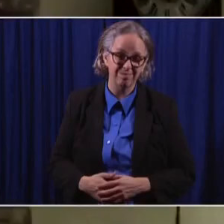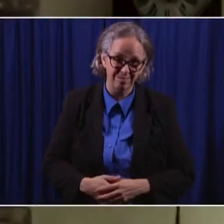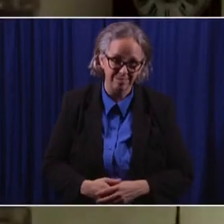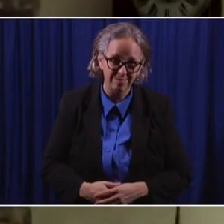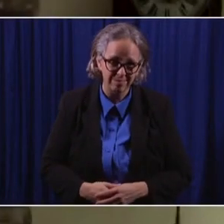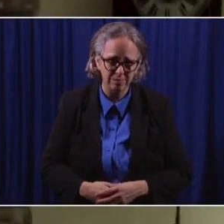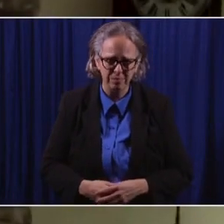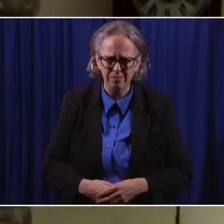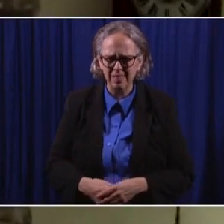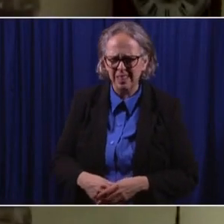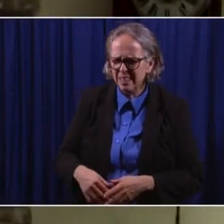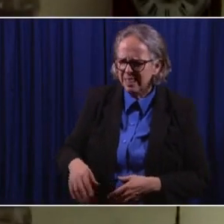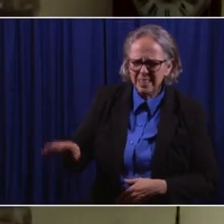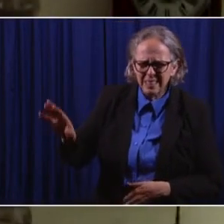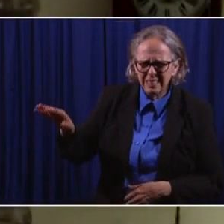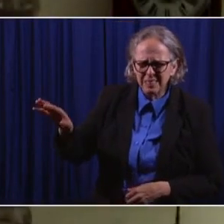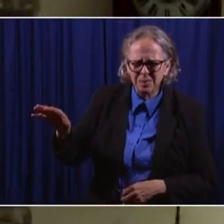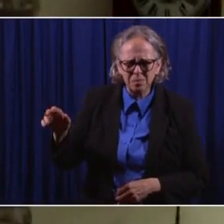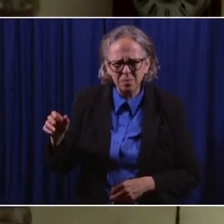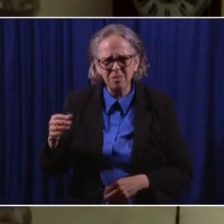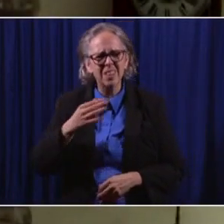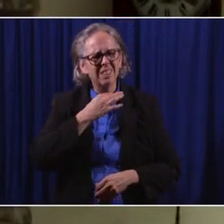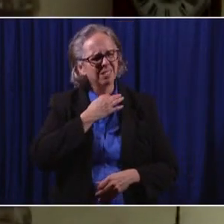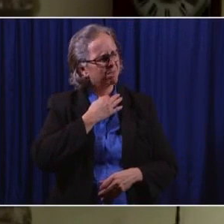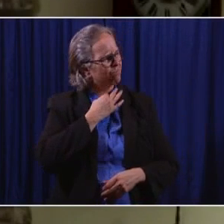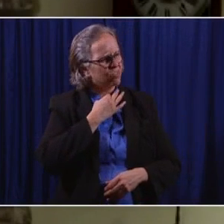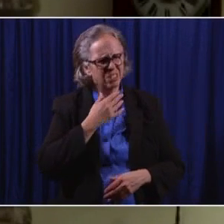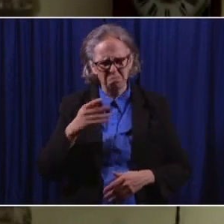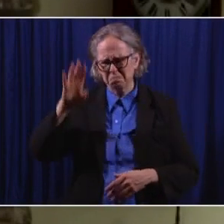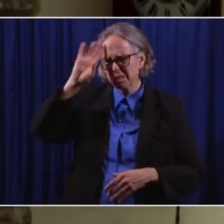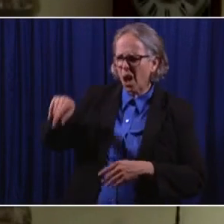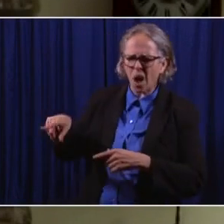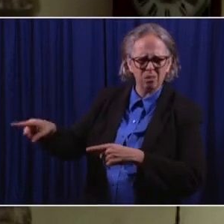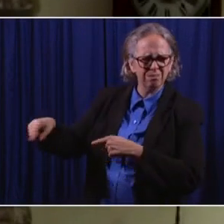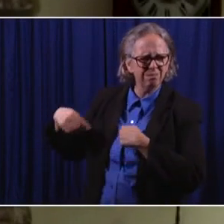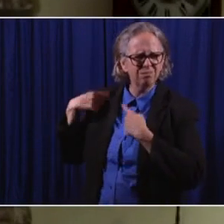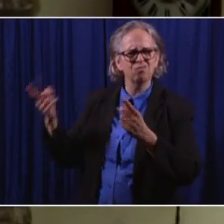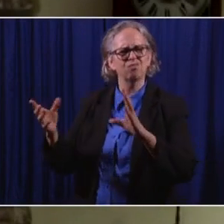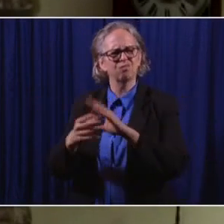Tell me a little bit. I know you've been doing some work about airflow